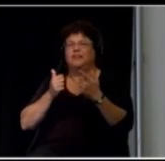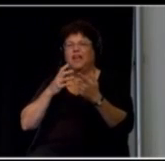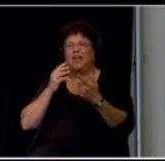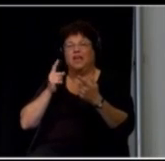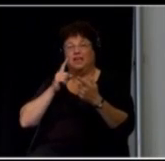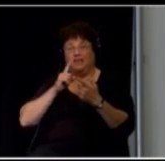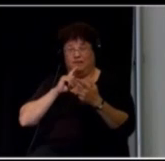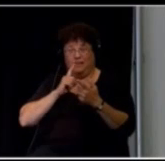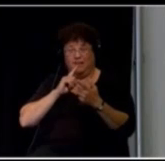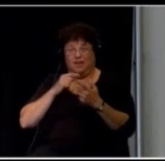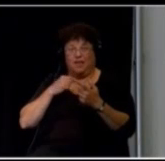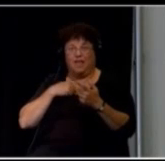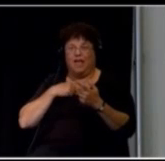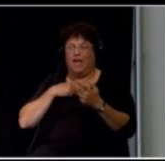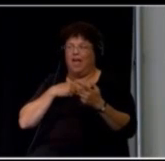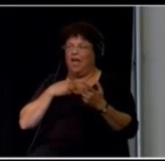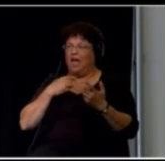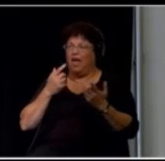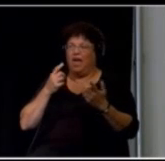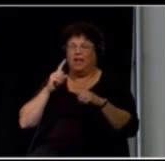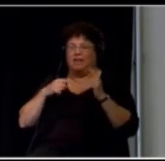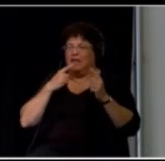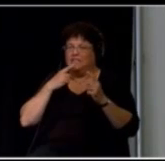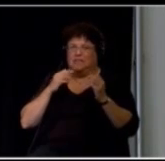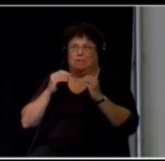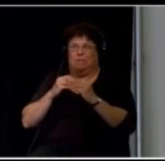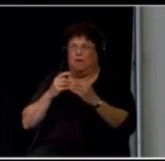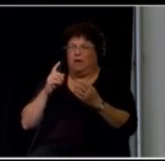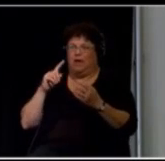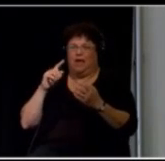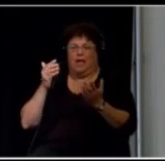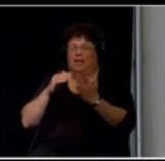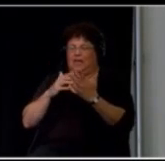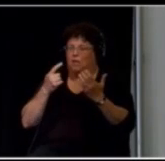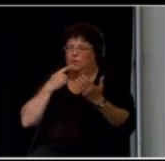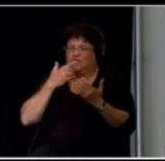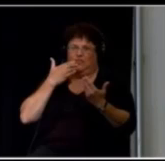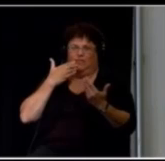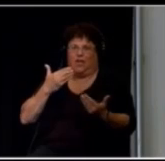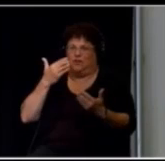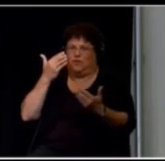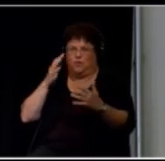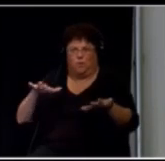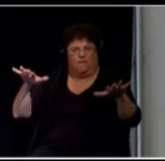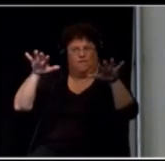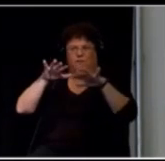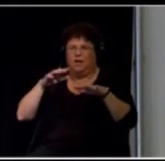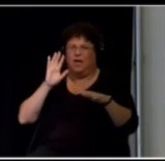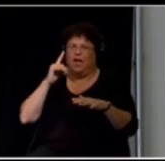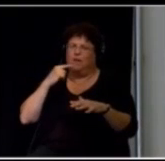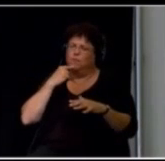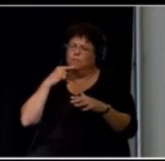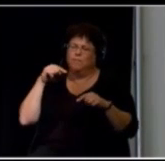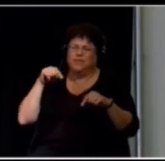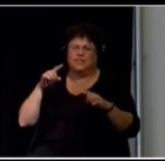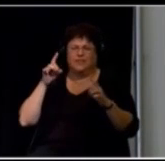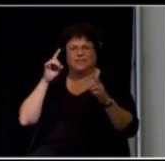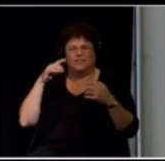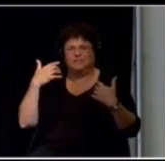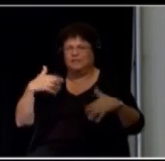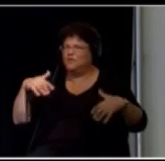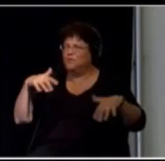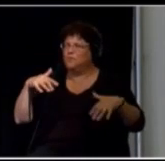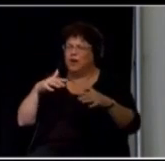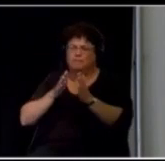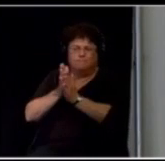I'm actually quite speechless, and I'm going to just, again, thank you, everybody, and I'll miss this incredible passion